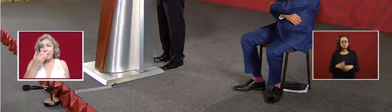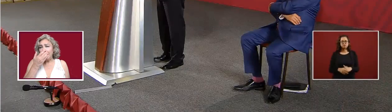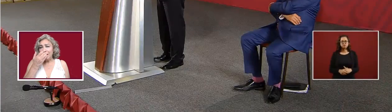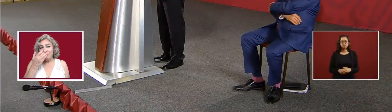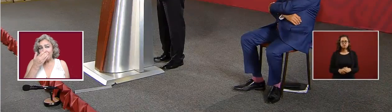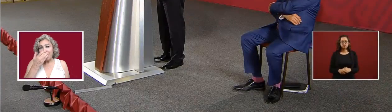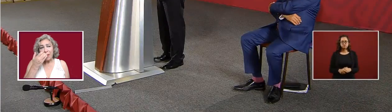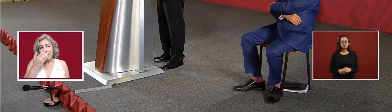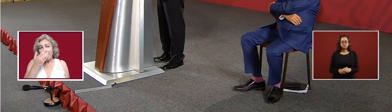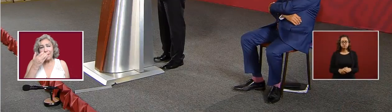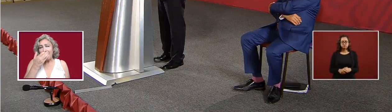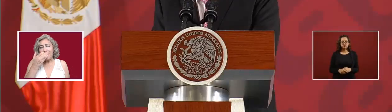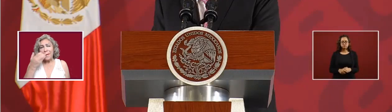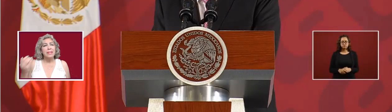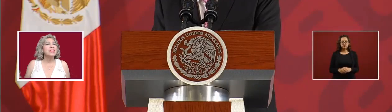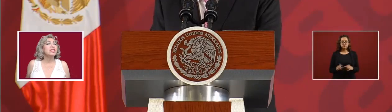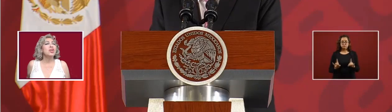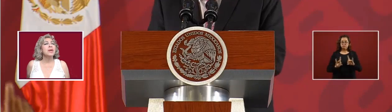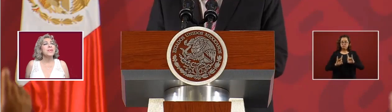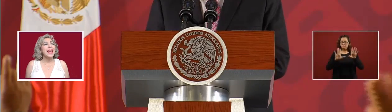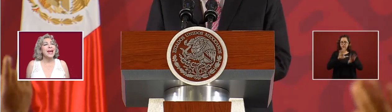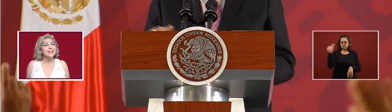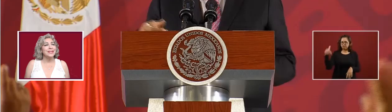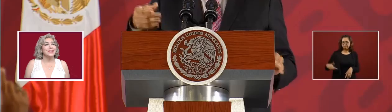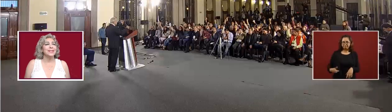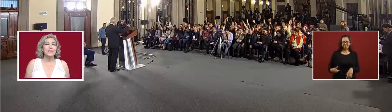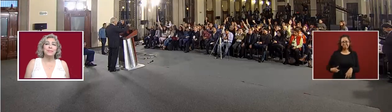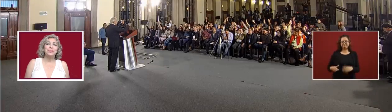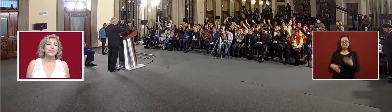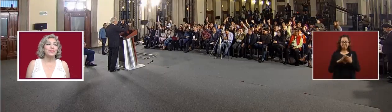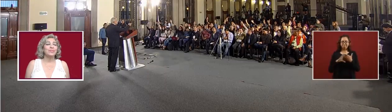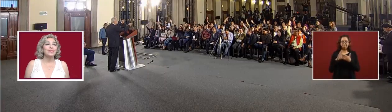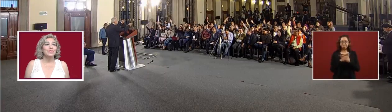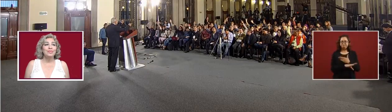And, looking for, that there not be accidents.